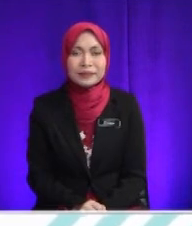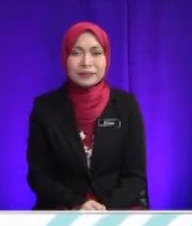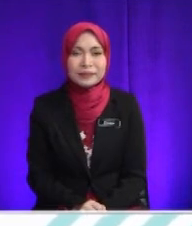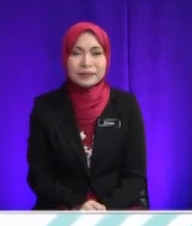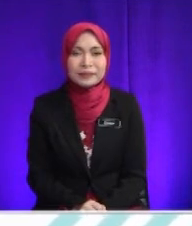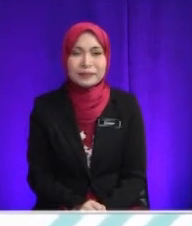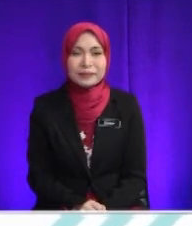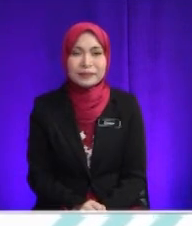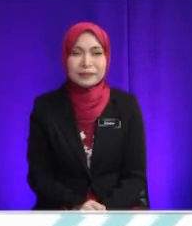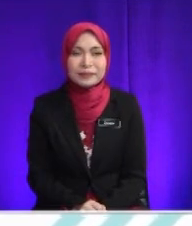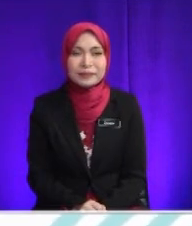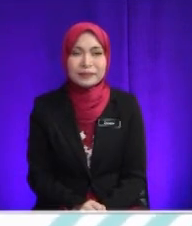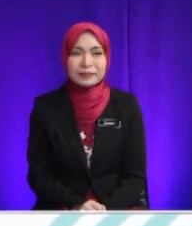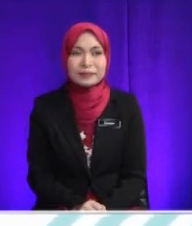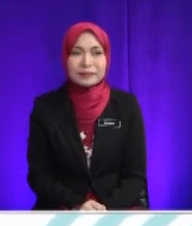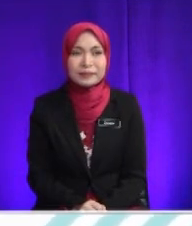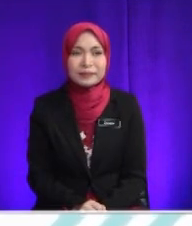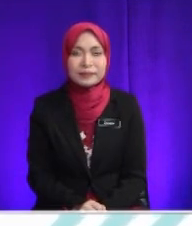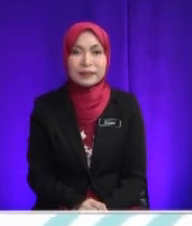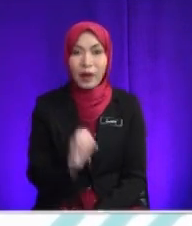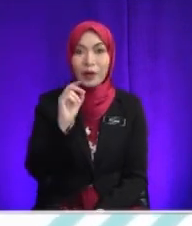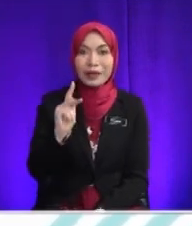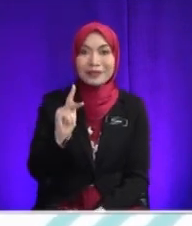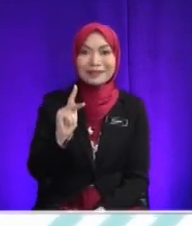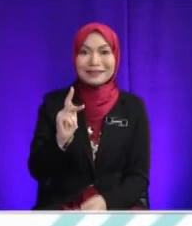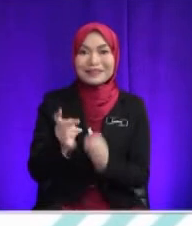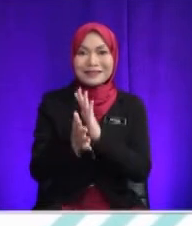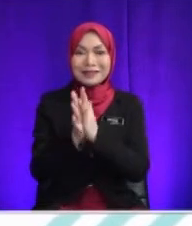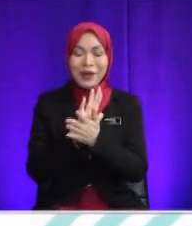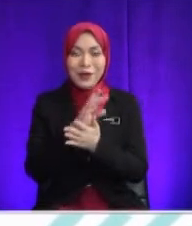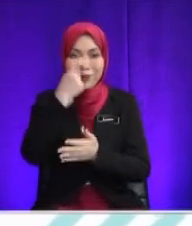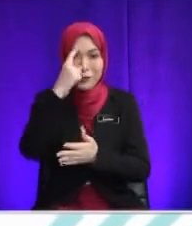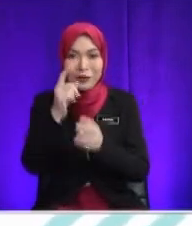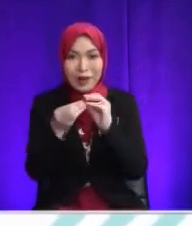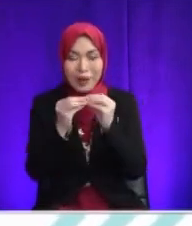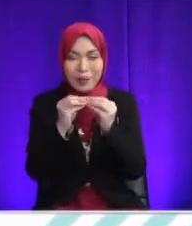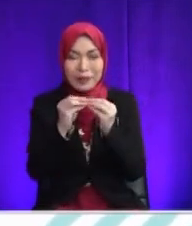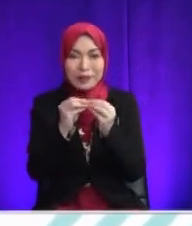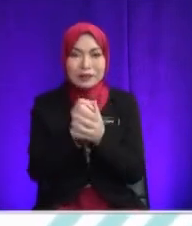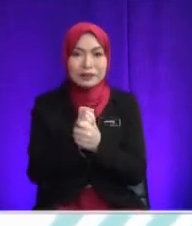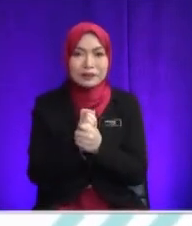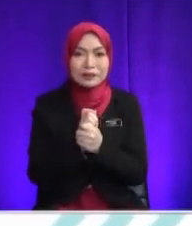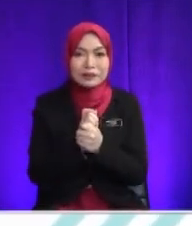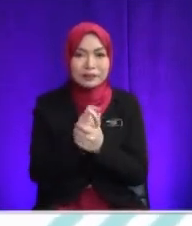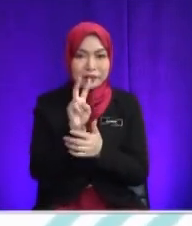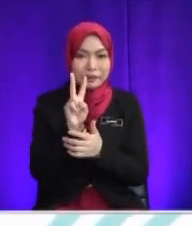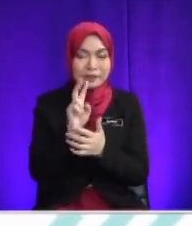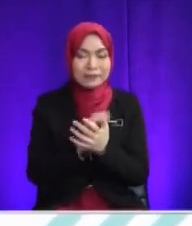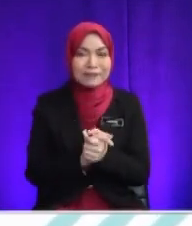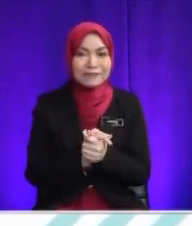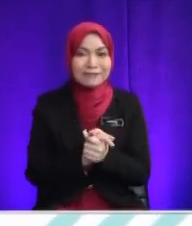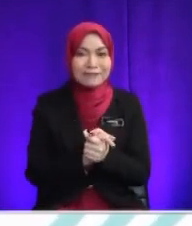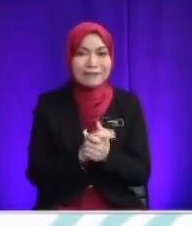Okay, so for question two, We can figure out that from